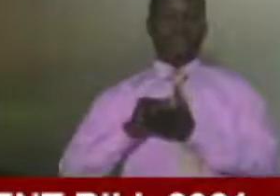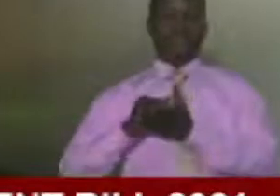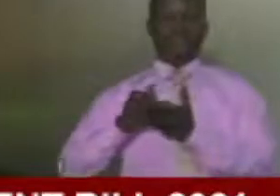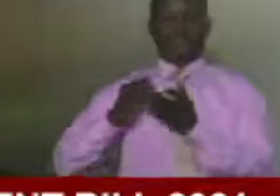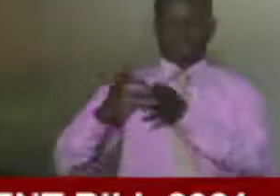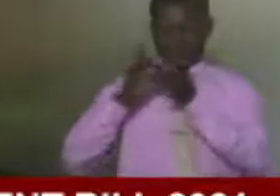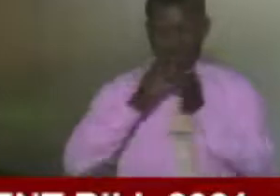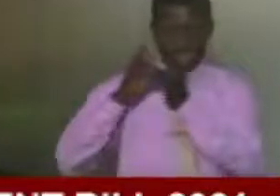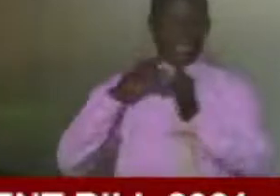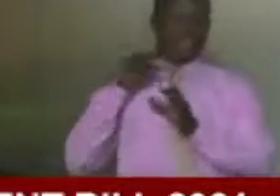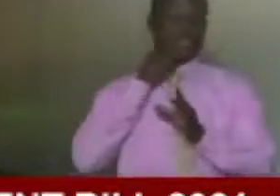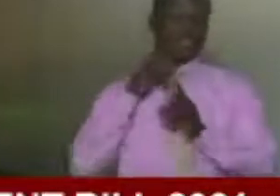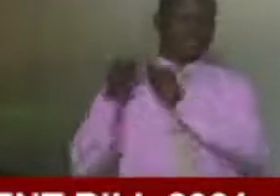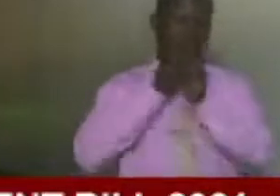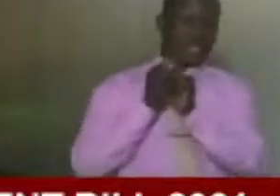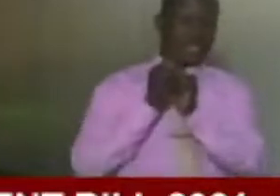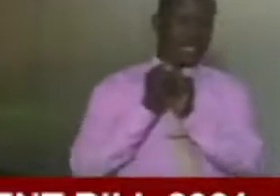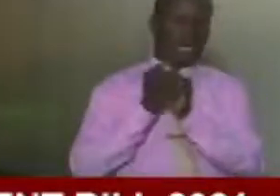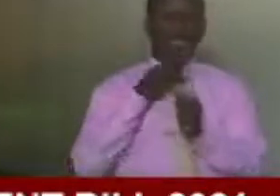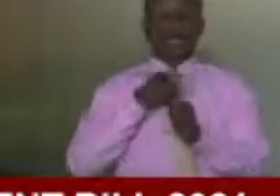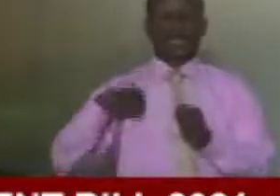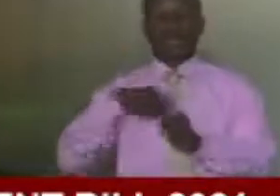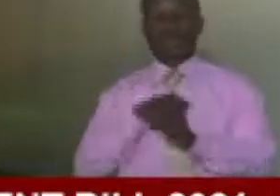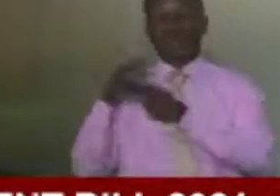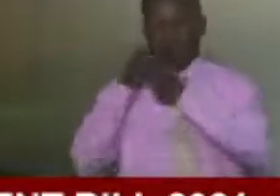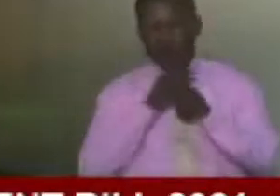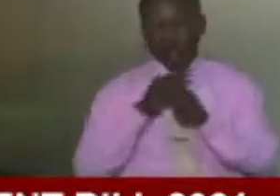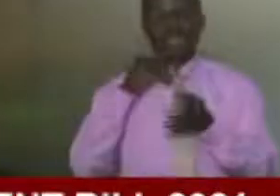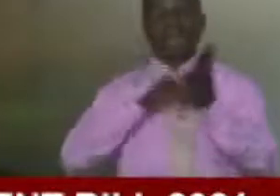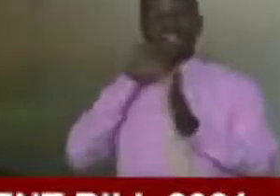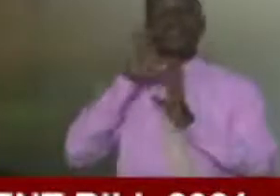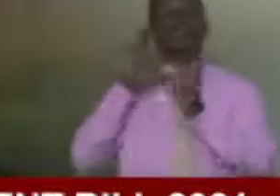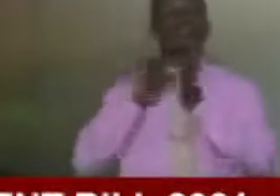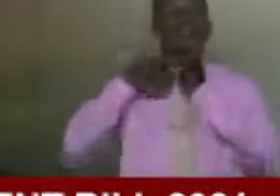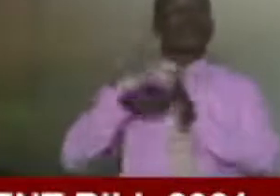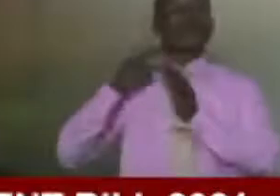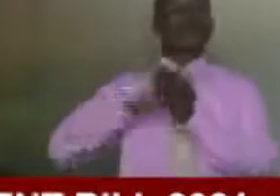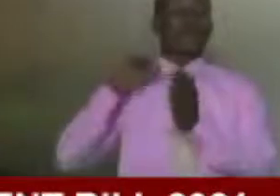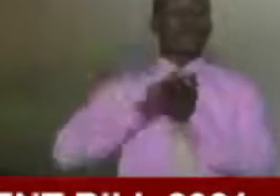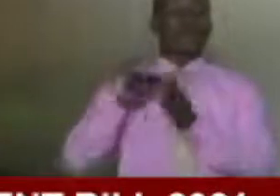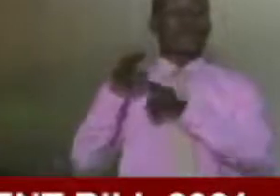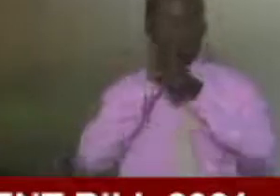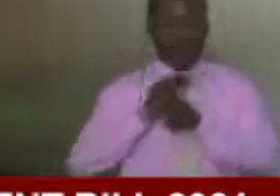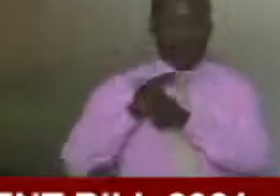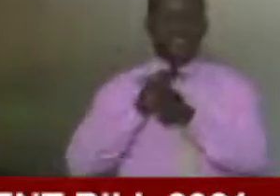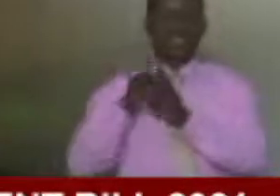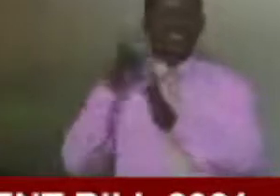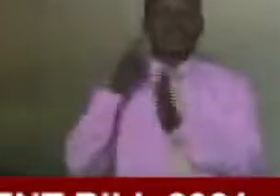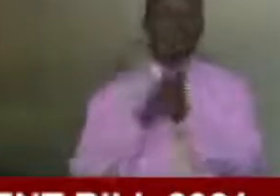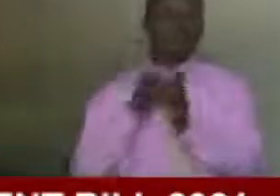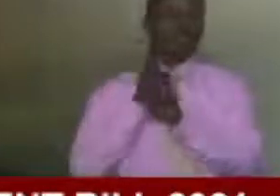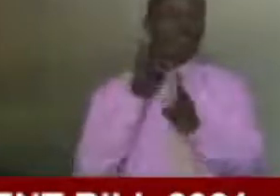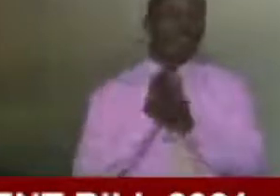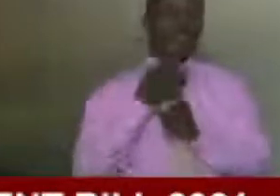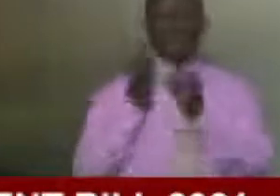clamoring for the one thing, and in their oversight, is also a constitutional requirement that you oversight laws, appropriations, and policies. Now, if